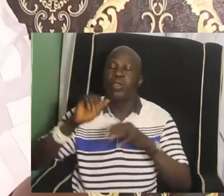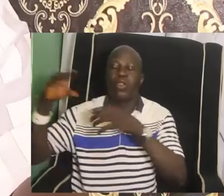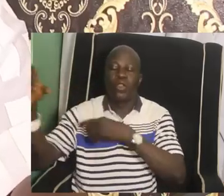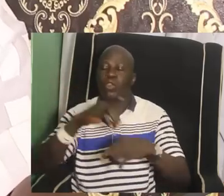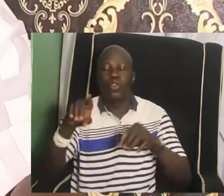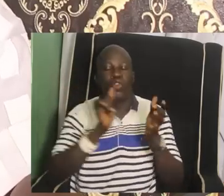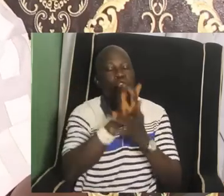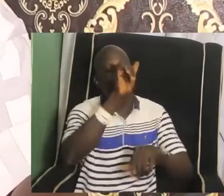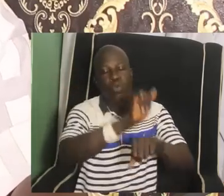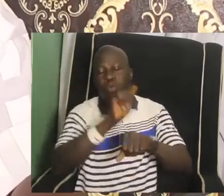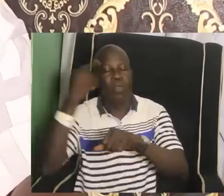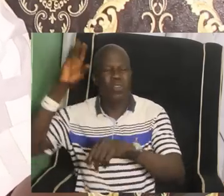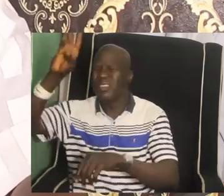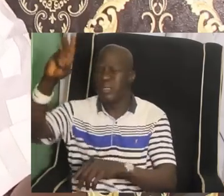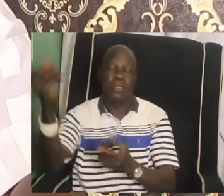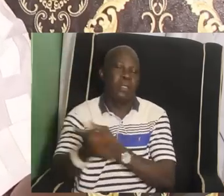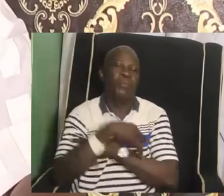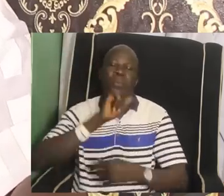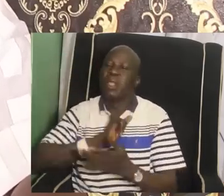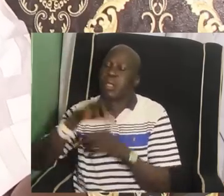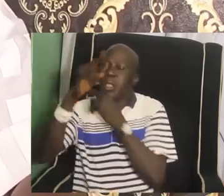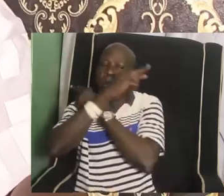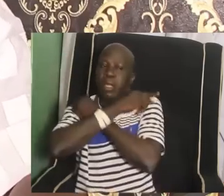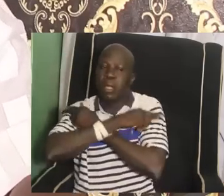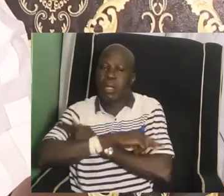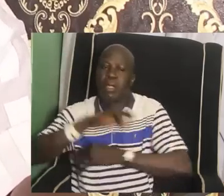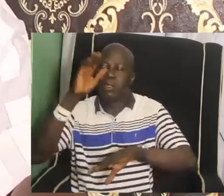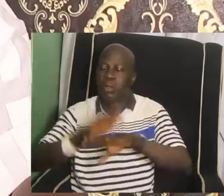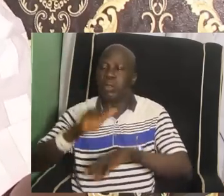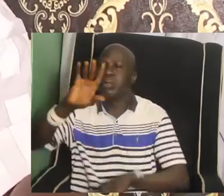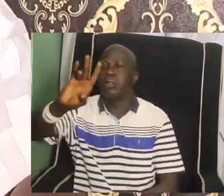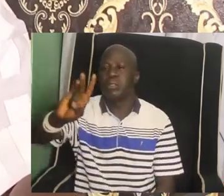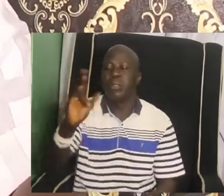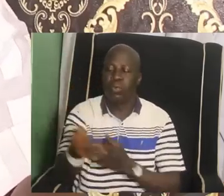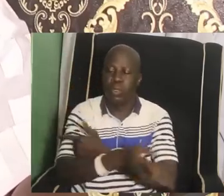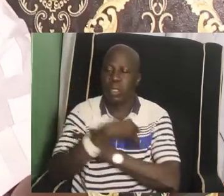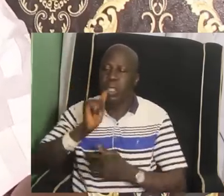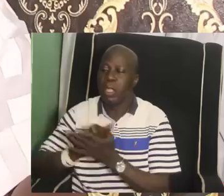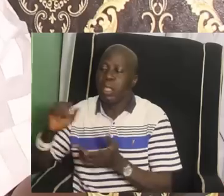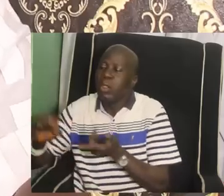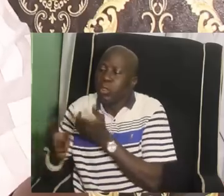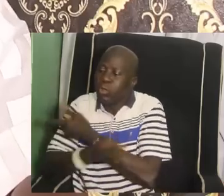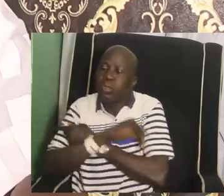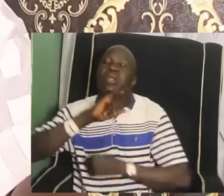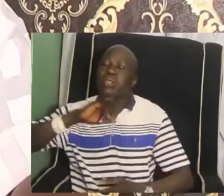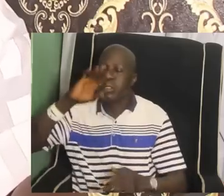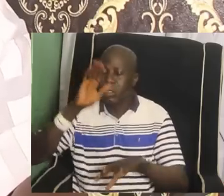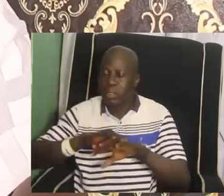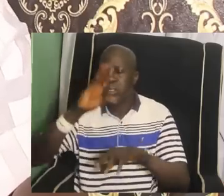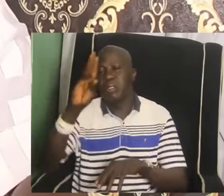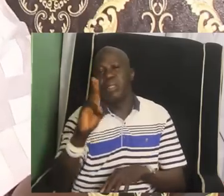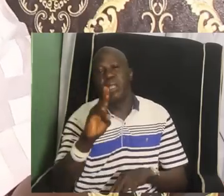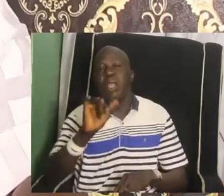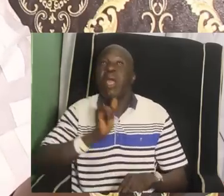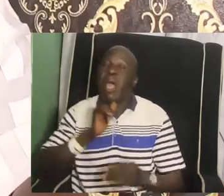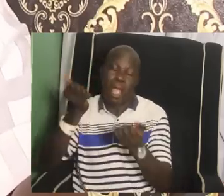ojo mefa. God worked for 6 days. On the seventh day, ojo keje. And he rest on the seventh day. Oniwaje ojo kefa. Today is the sixth day.